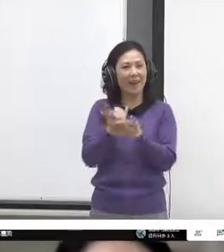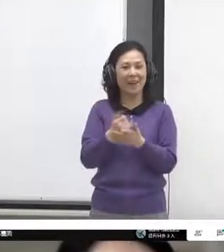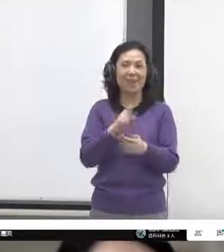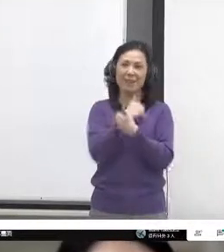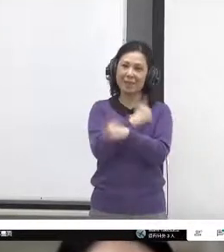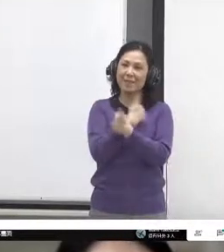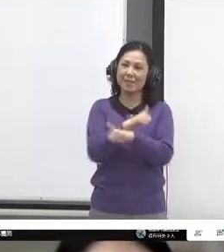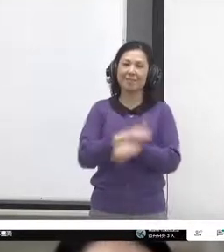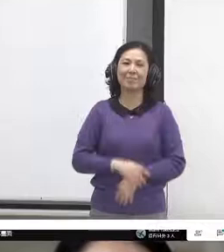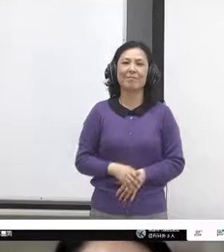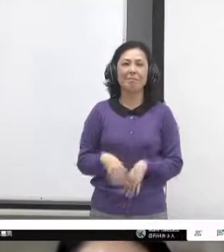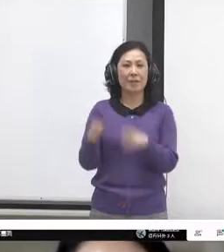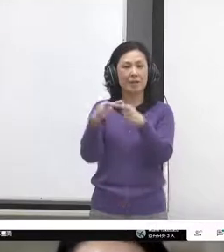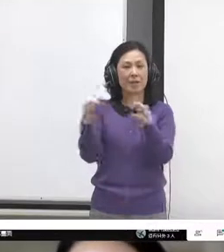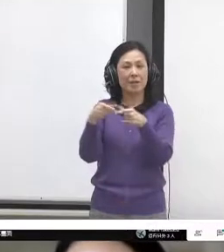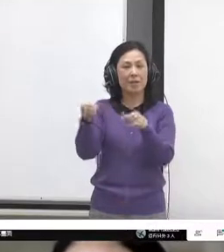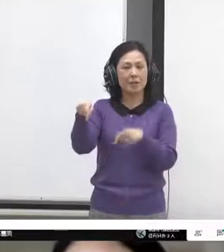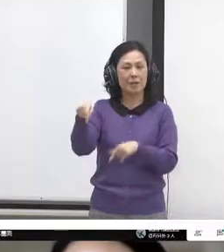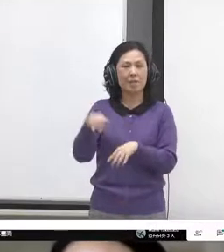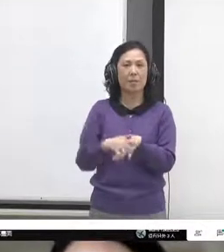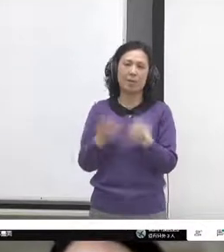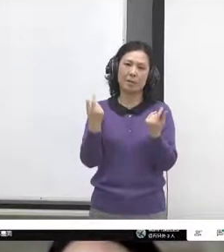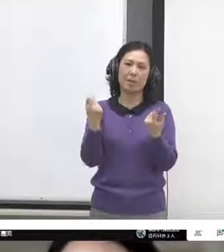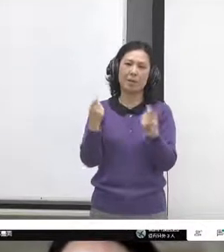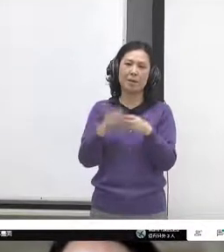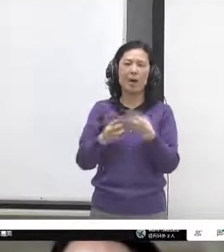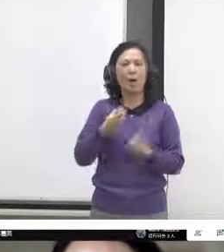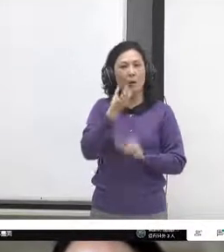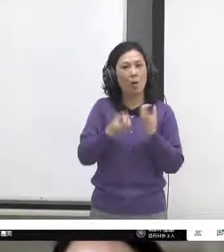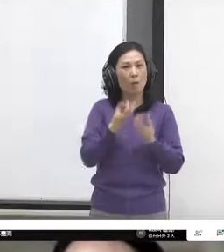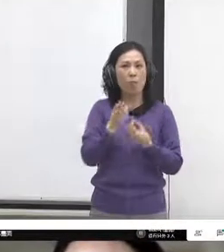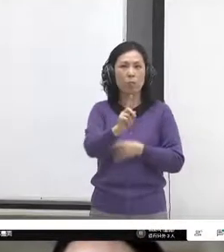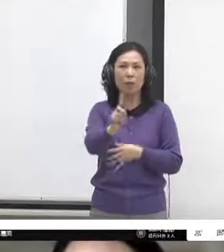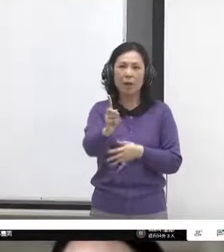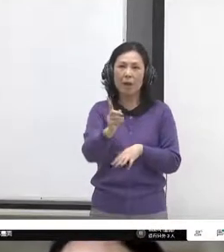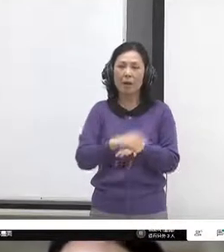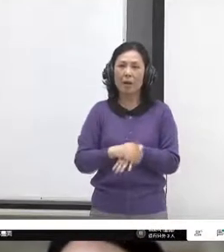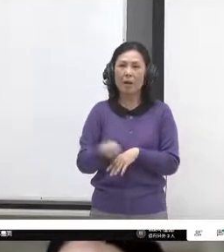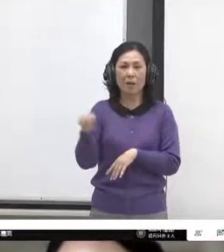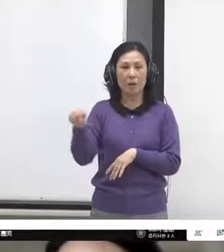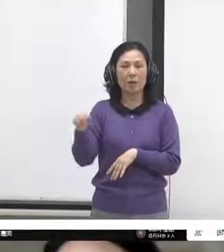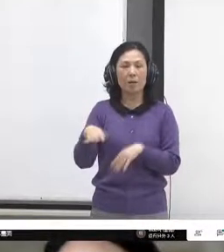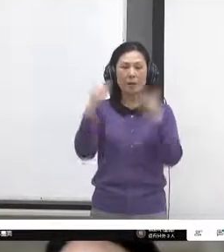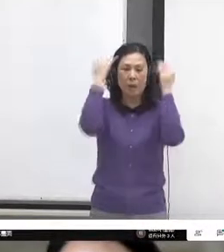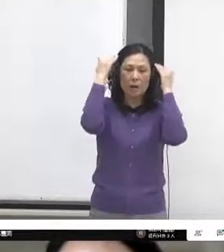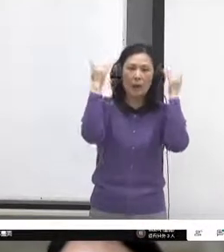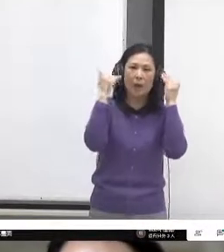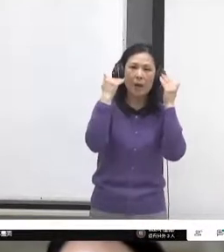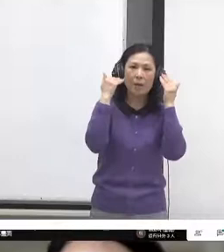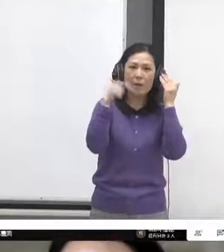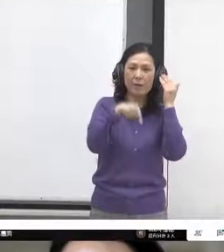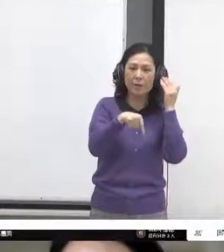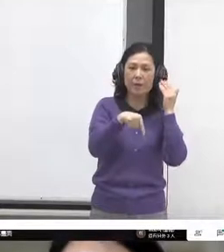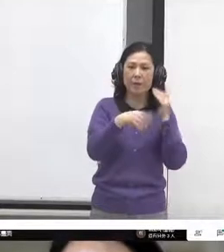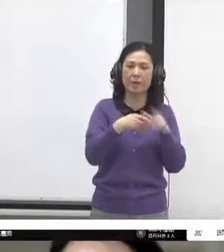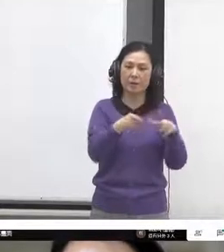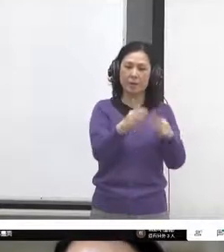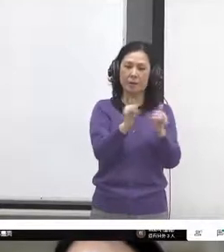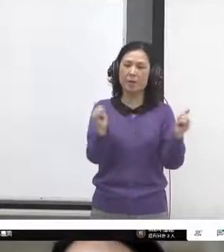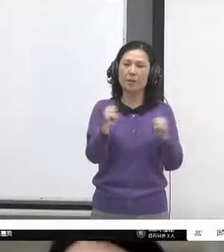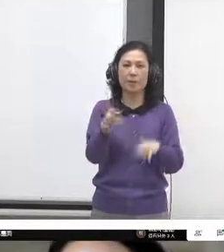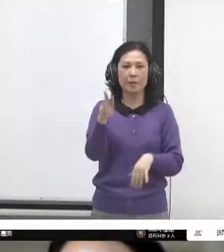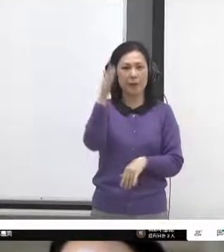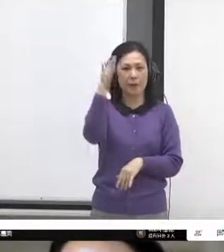Sue shared the Korean civic hacking project. Also the beginning of the long journey, the whole story